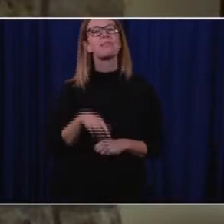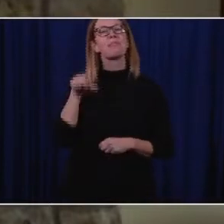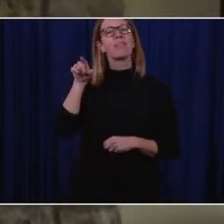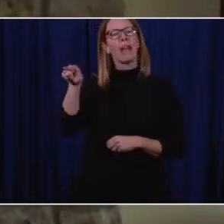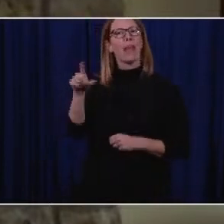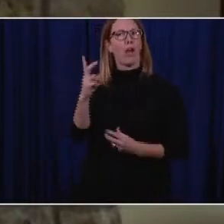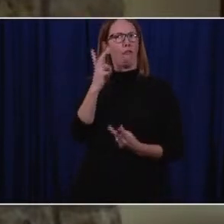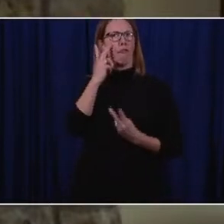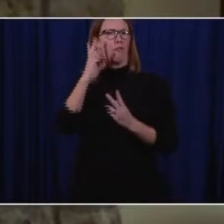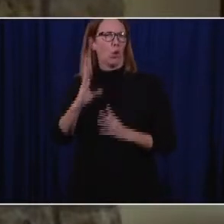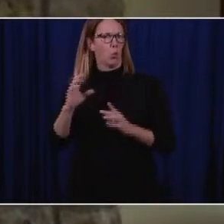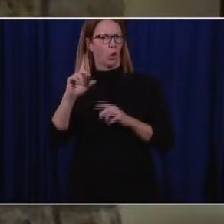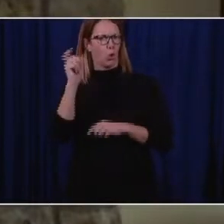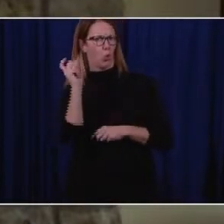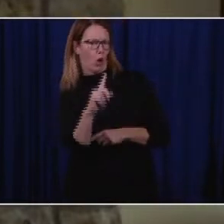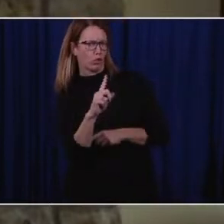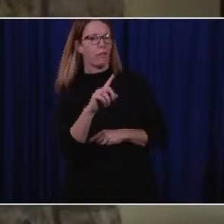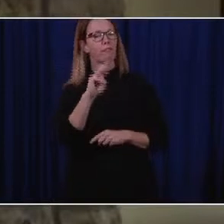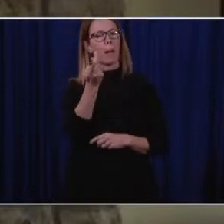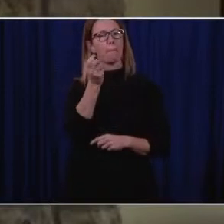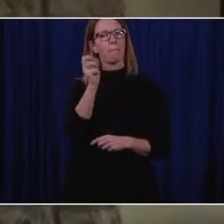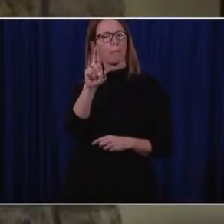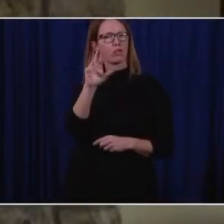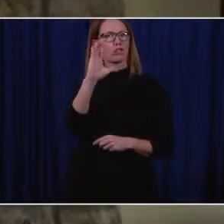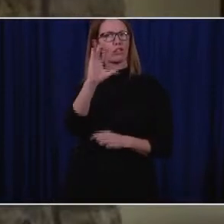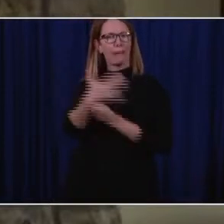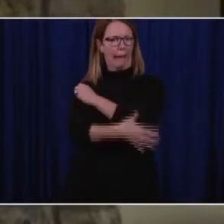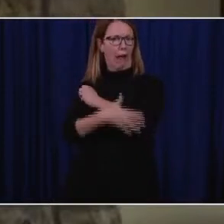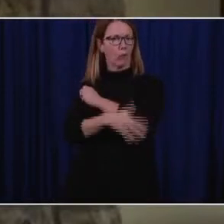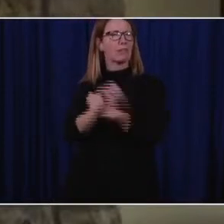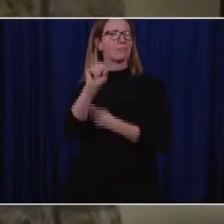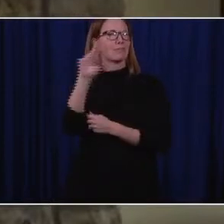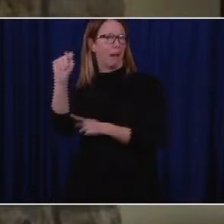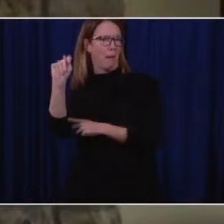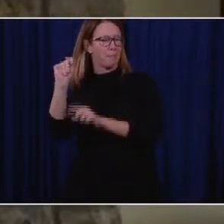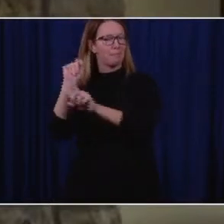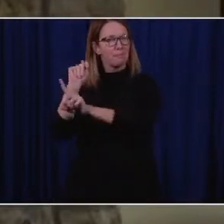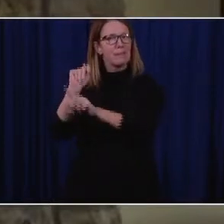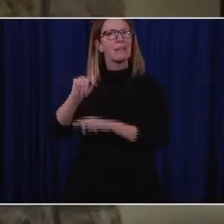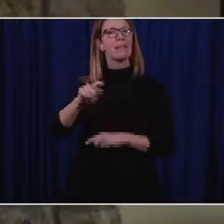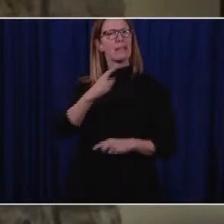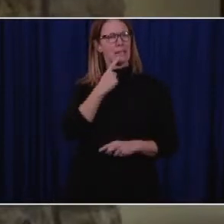viewer, a question from Scott in Mercer County. He says he's seen